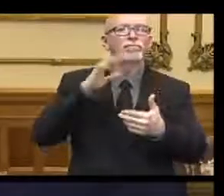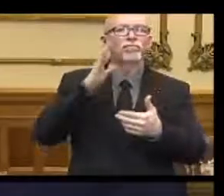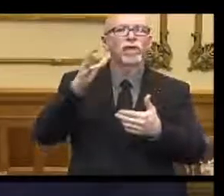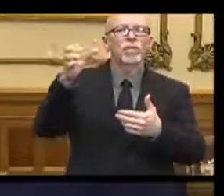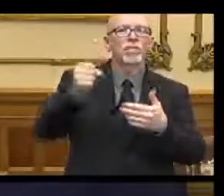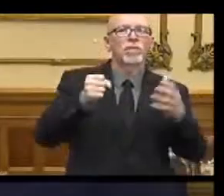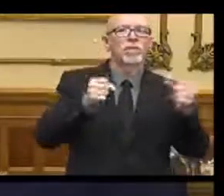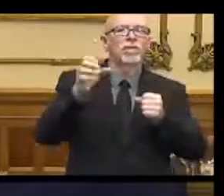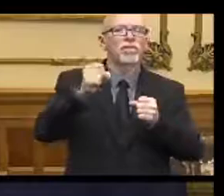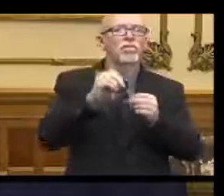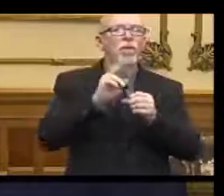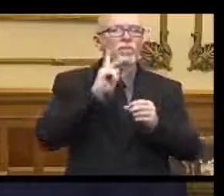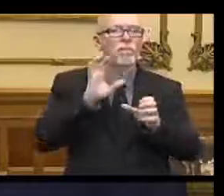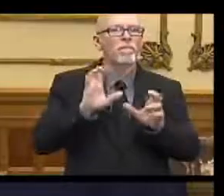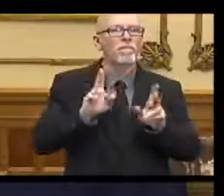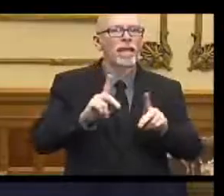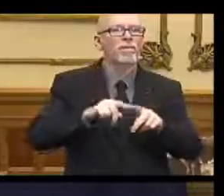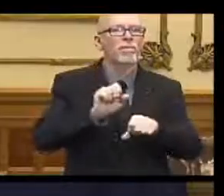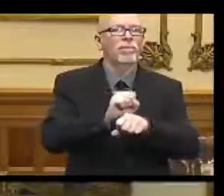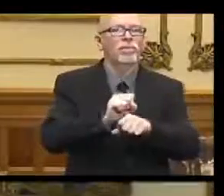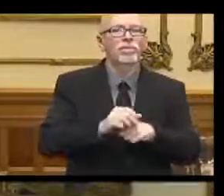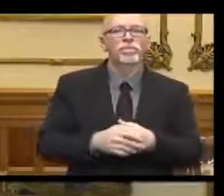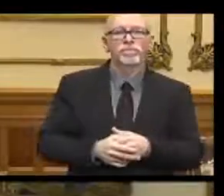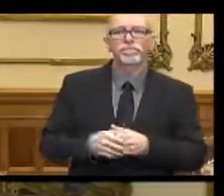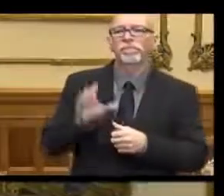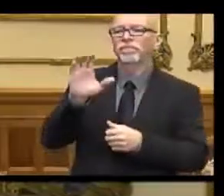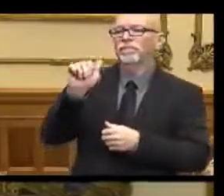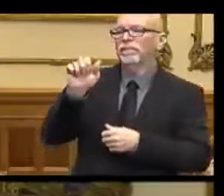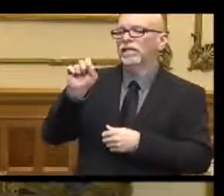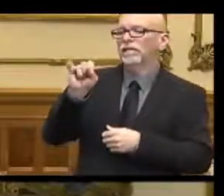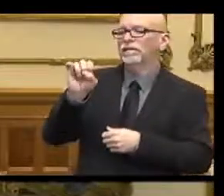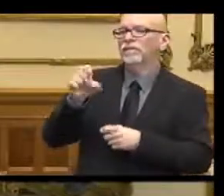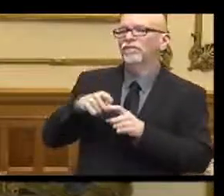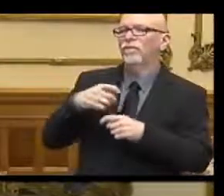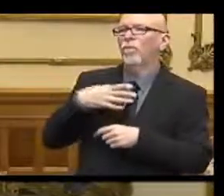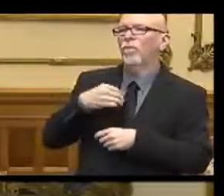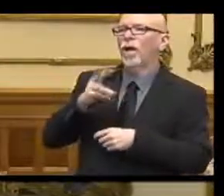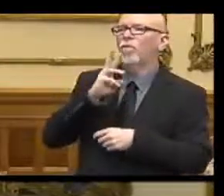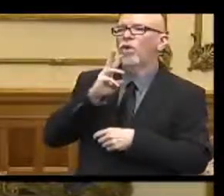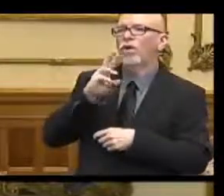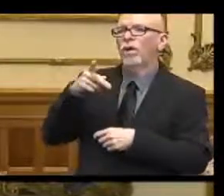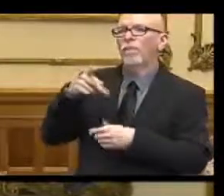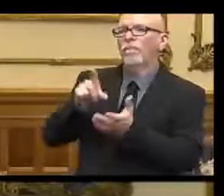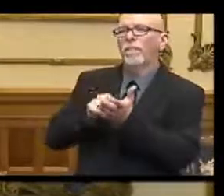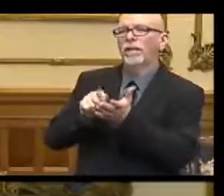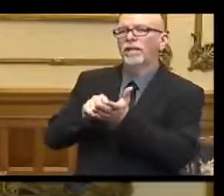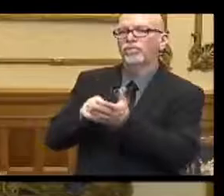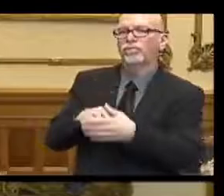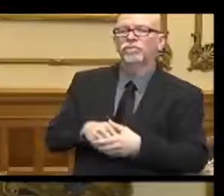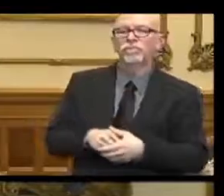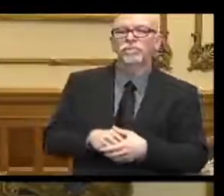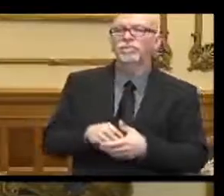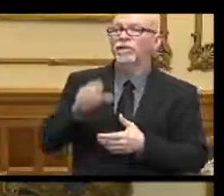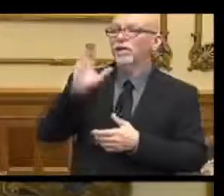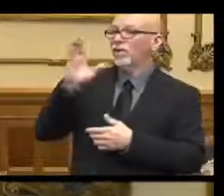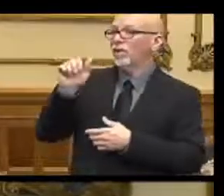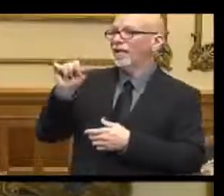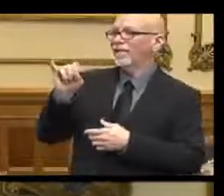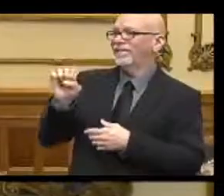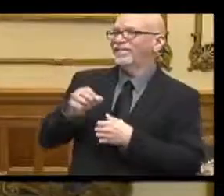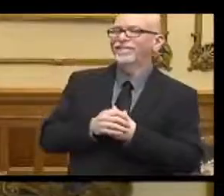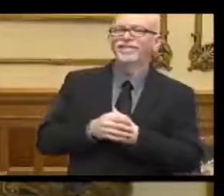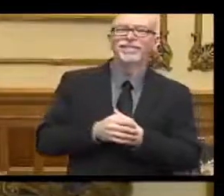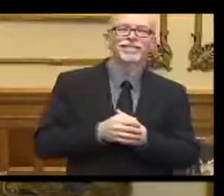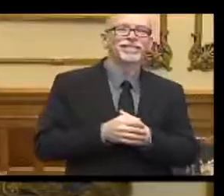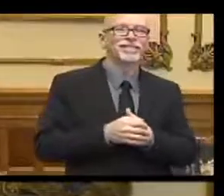folks back online. Cassie with Whitewater Publications. Hello, Cassie.